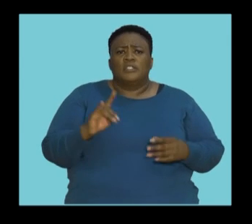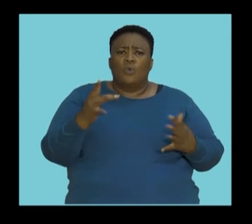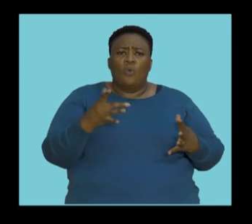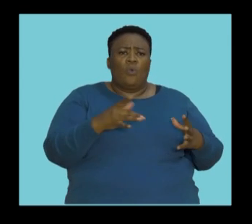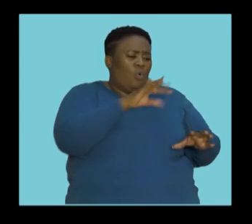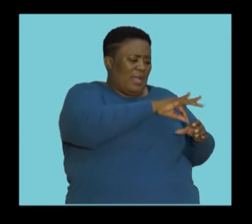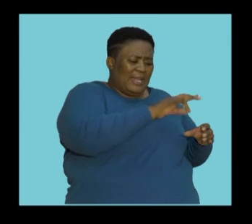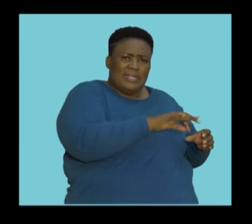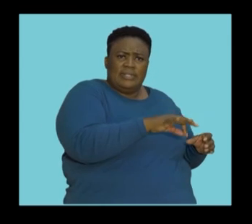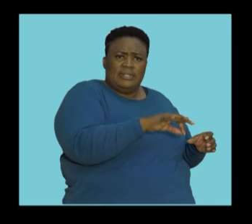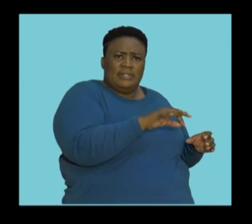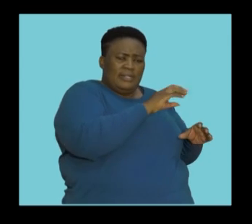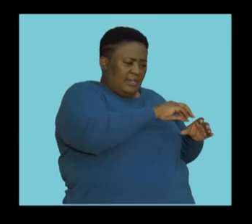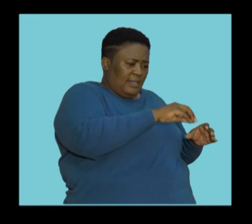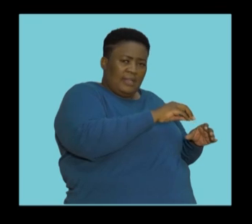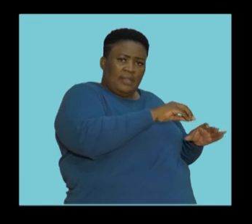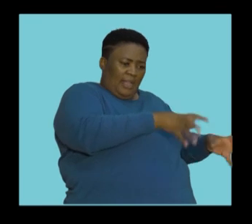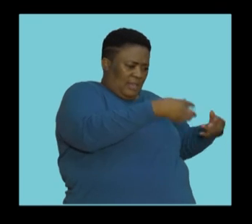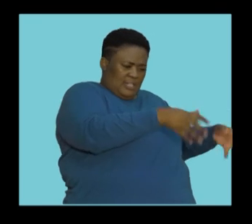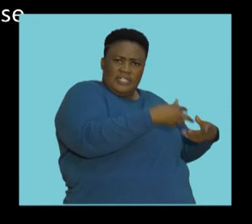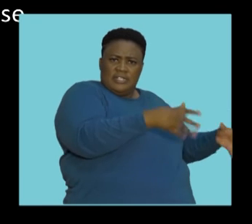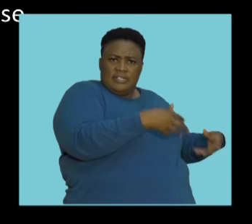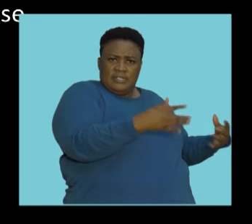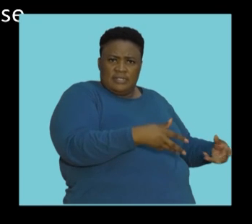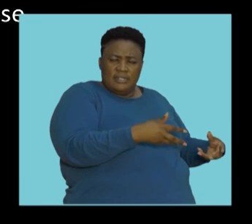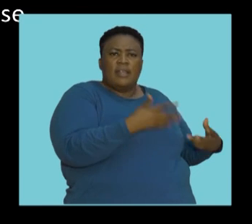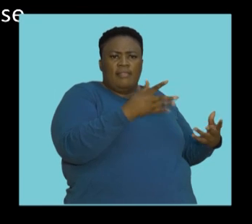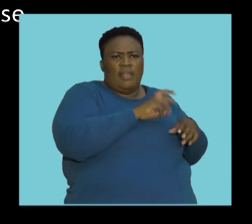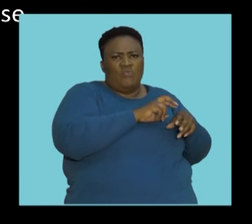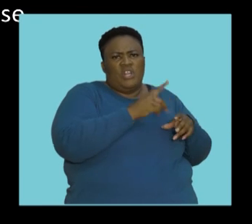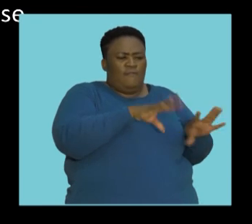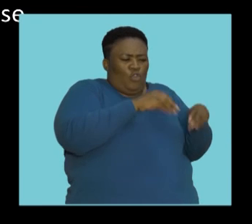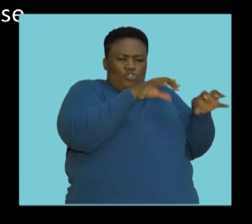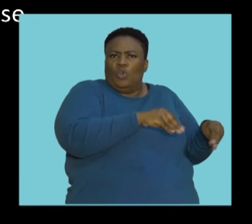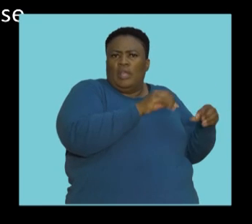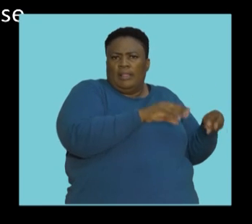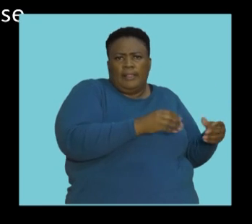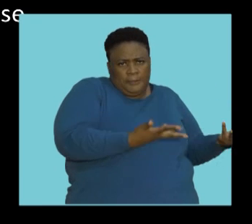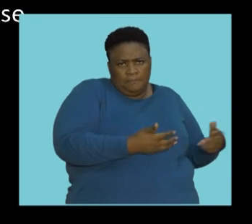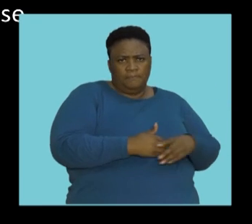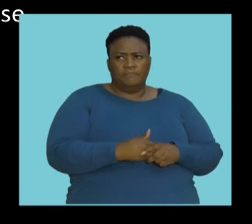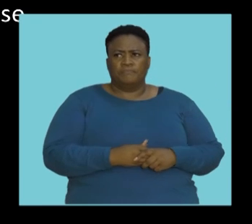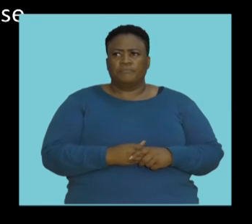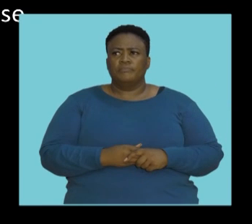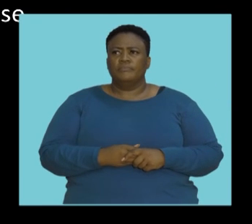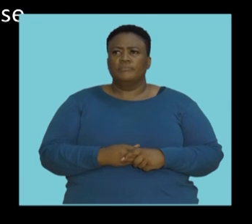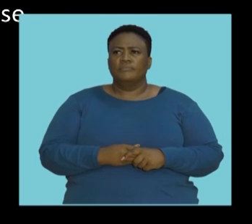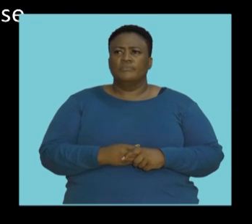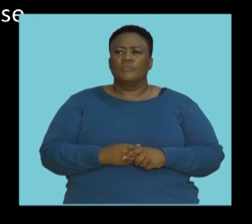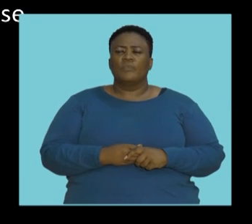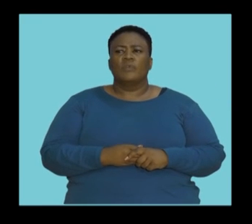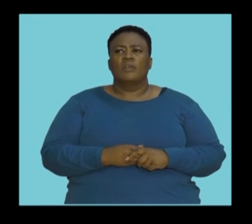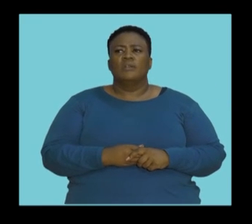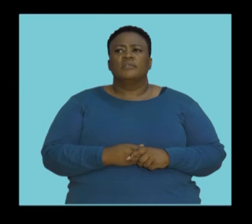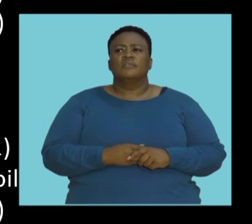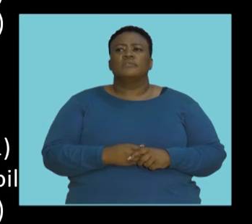pass them on to compost heaps that can then be returned back into the soil to sustain the requirements. Okay, so guys,